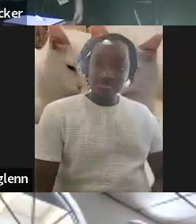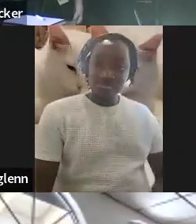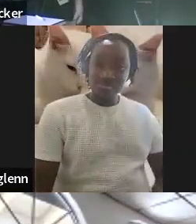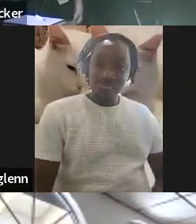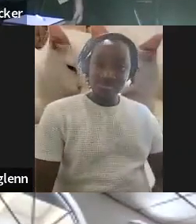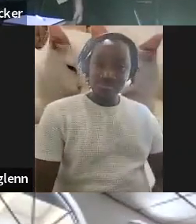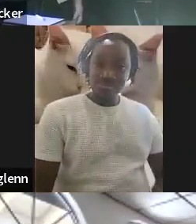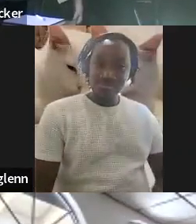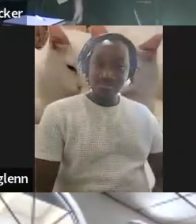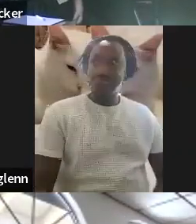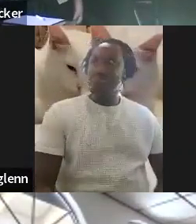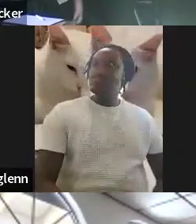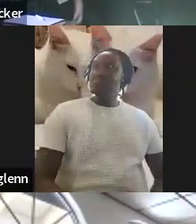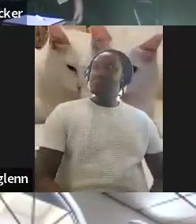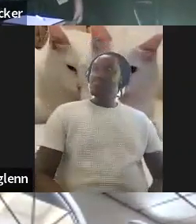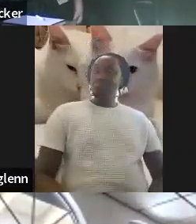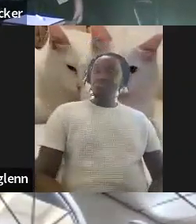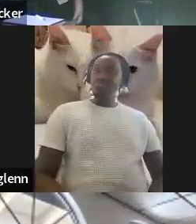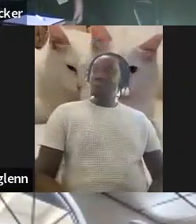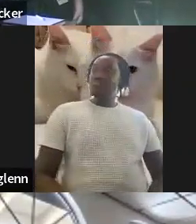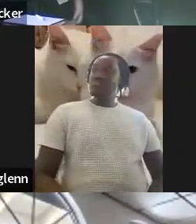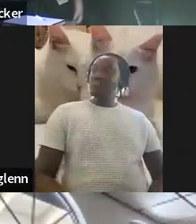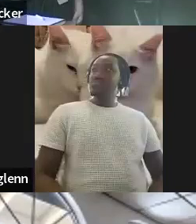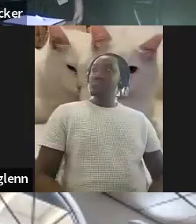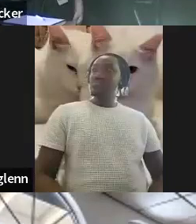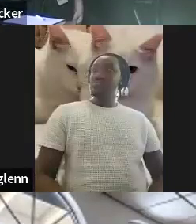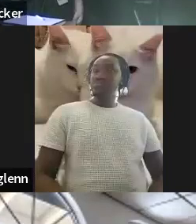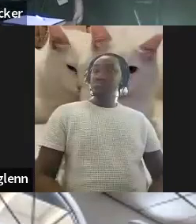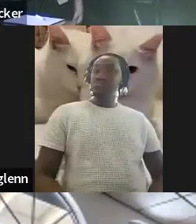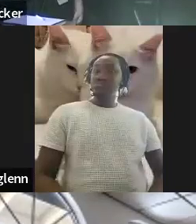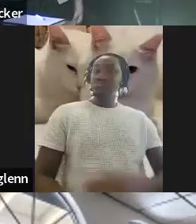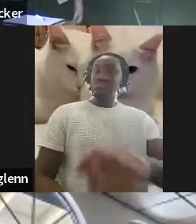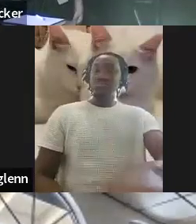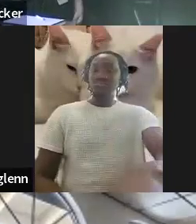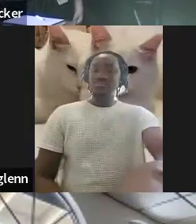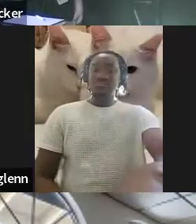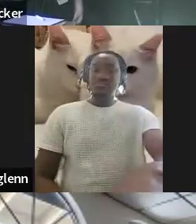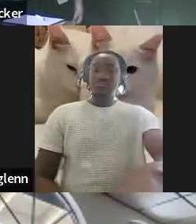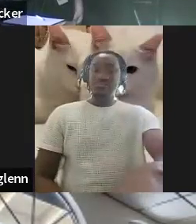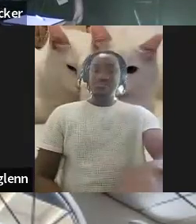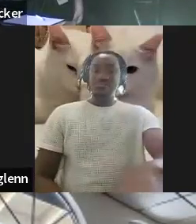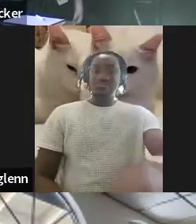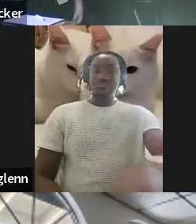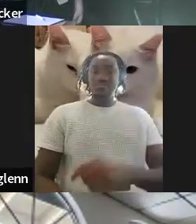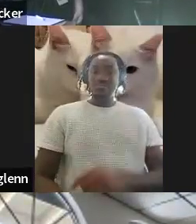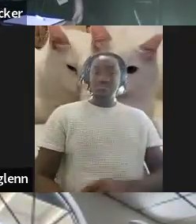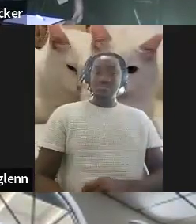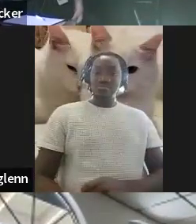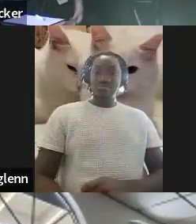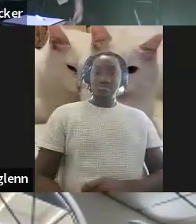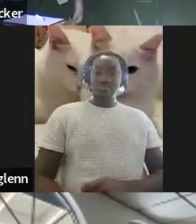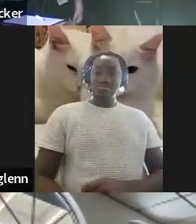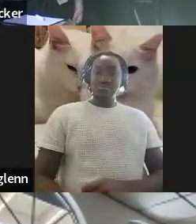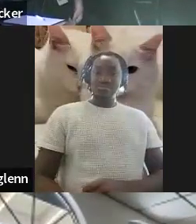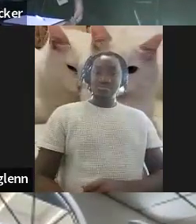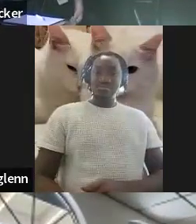you can't hear me. Feedback. Yeah, it sounds like lots of feedback. And